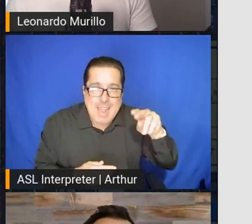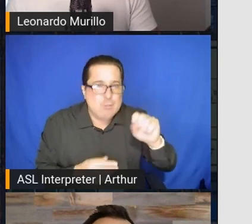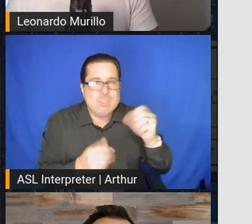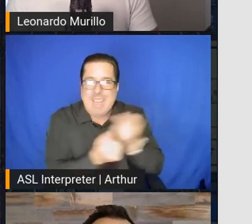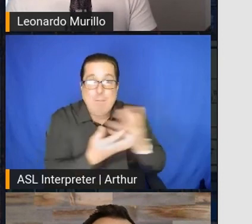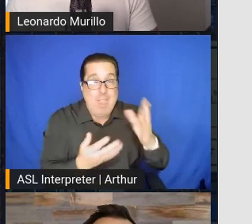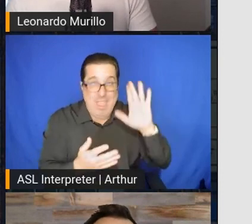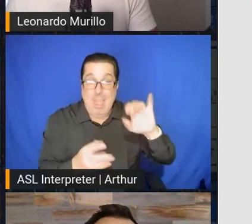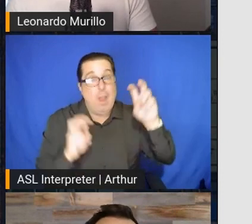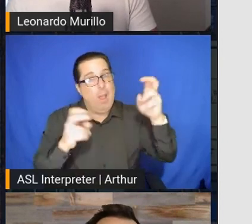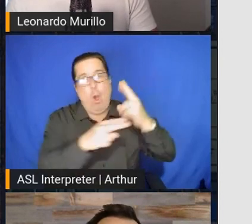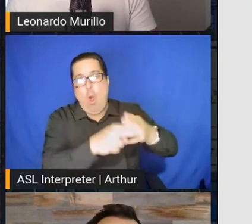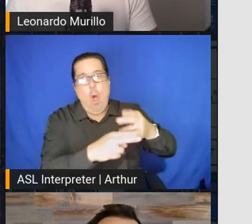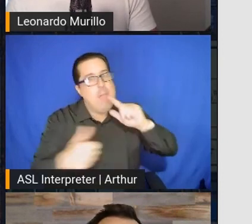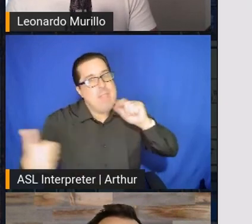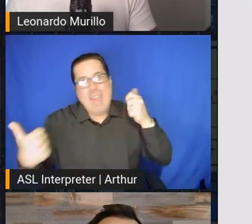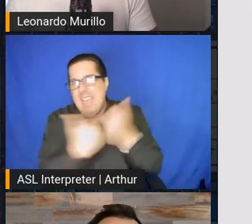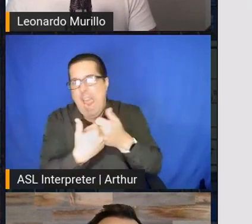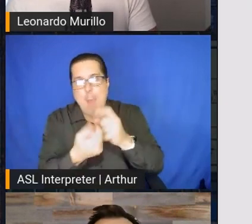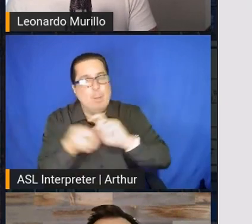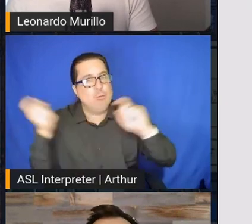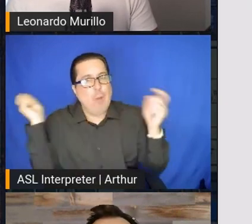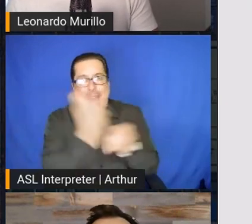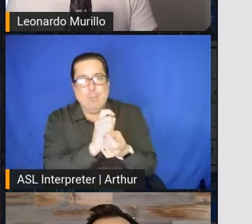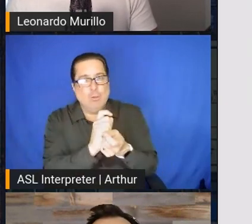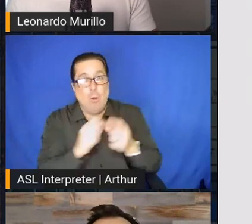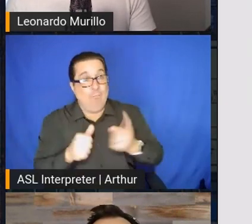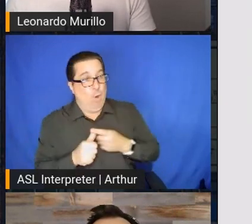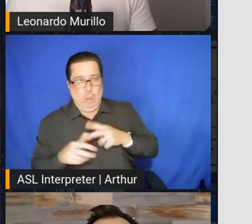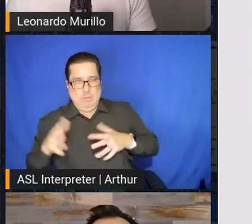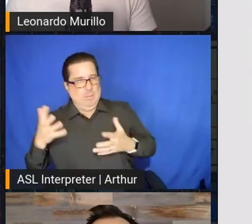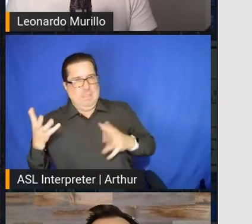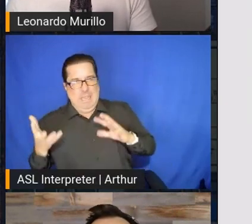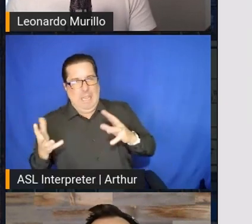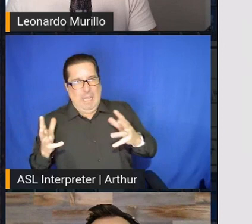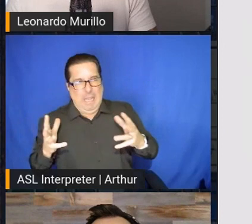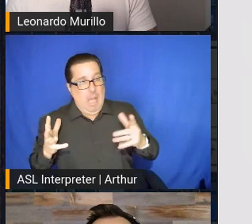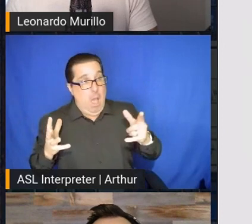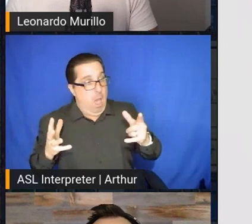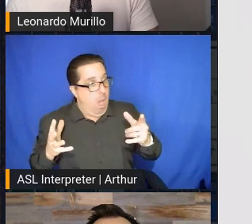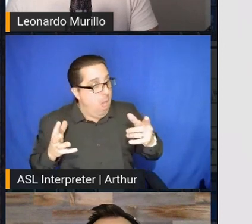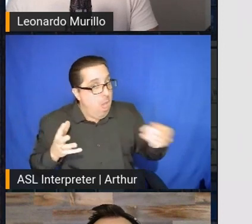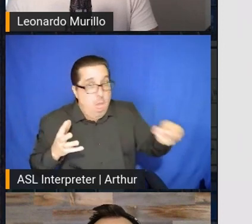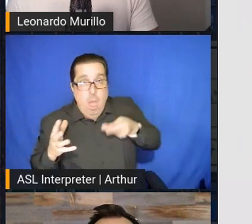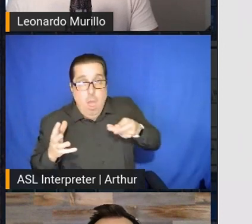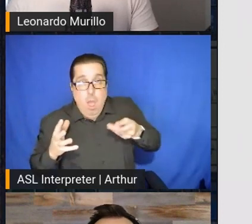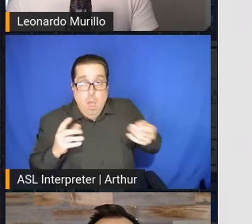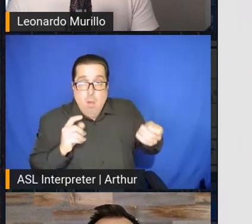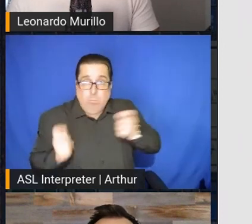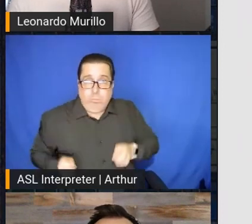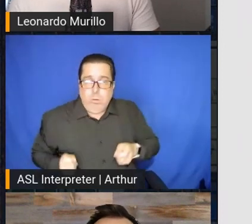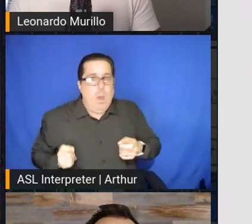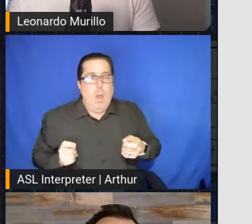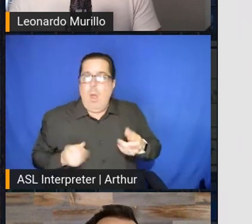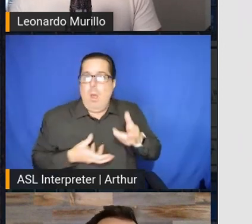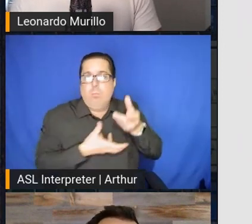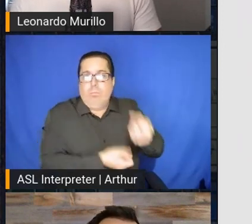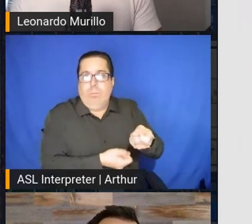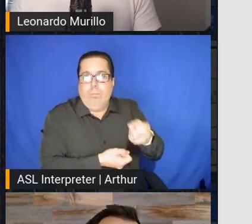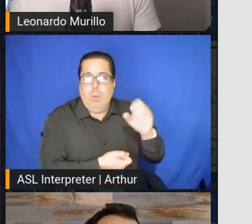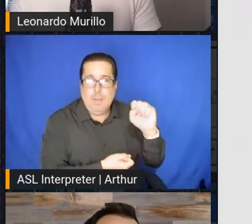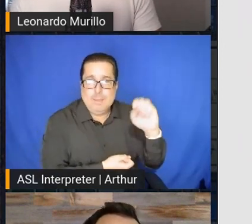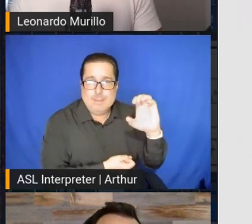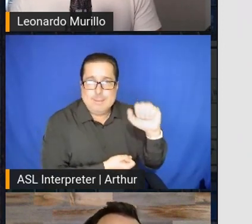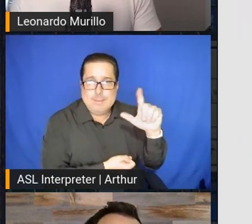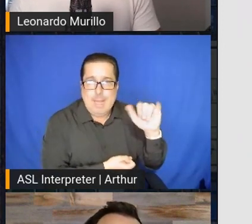It enables a whole new world of scalability and reliability. And we're right